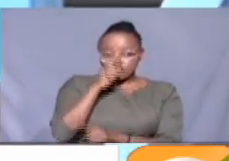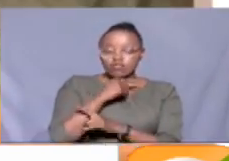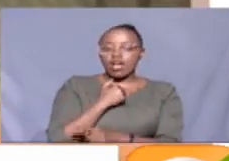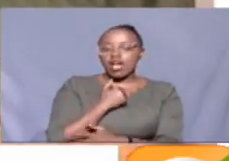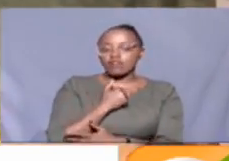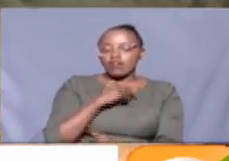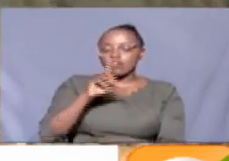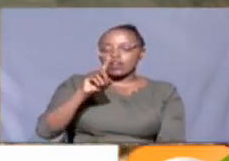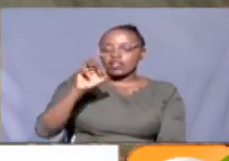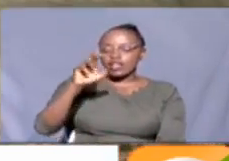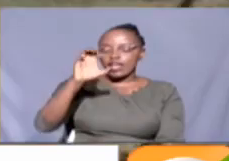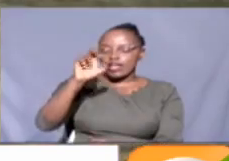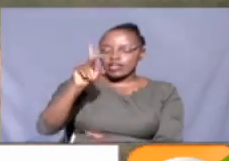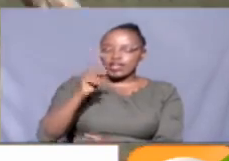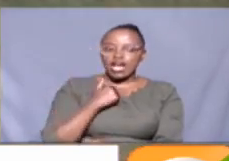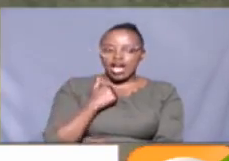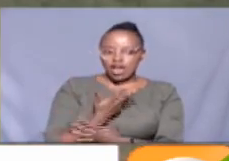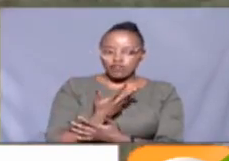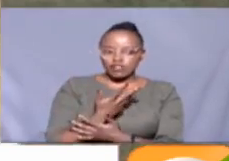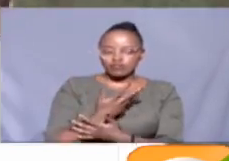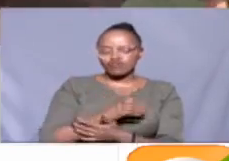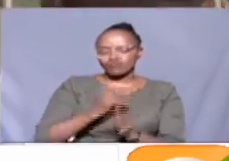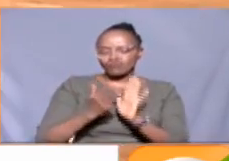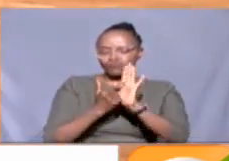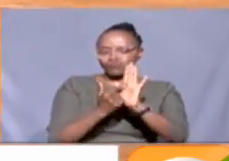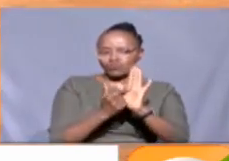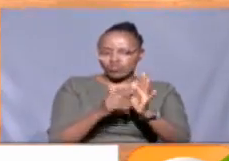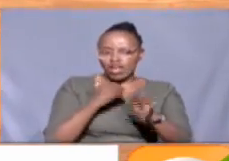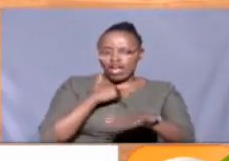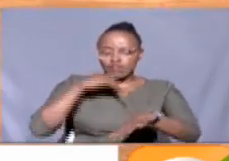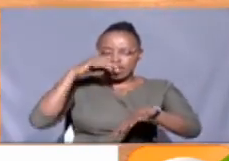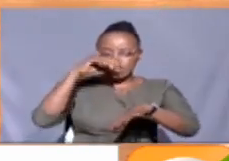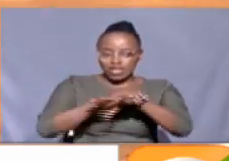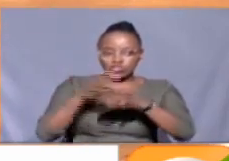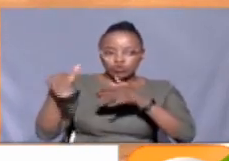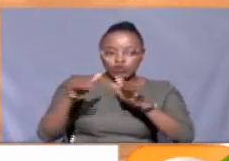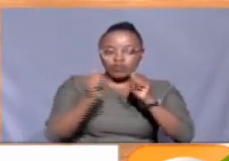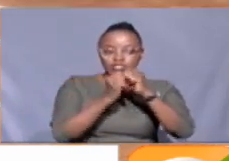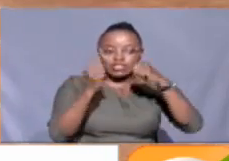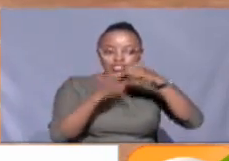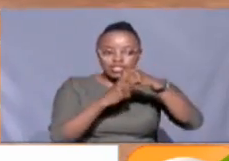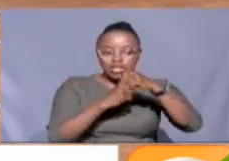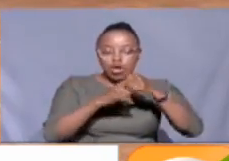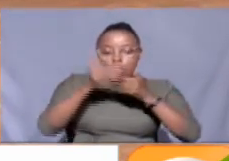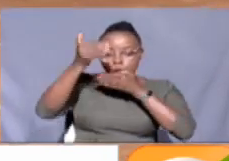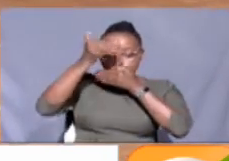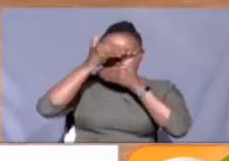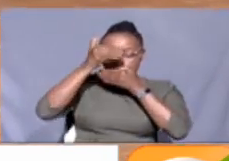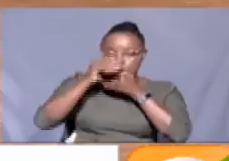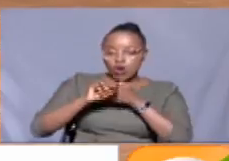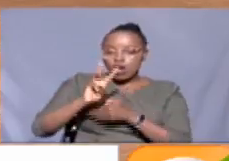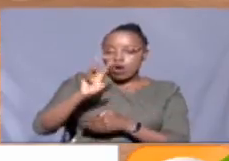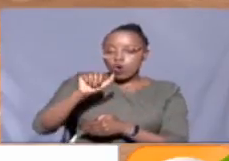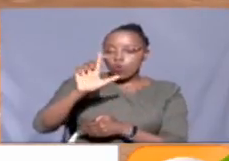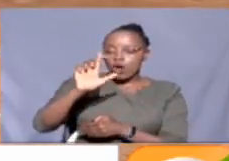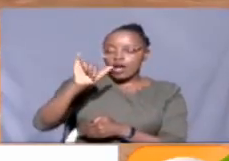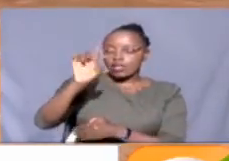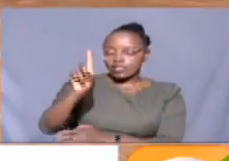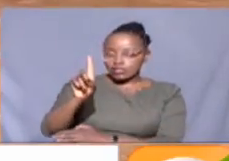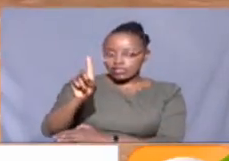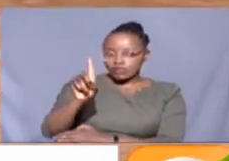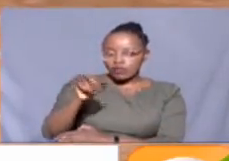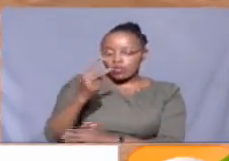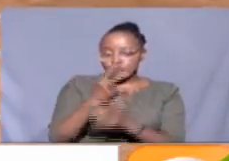Derrick Ominde also produced a dominant display to book a slot in the last 16 against Morocco's Walid Ahouda. The